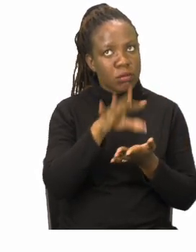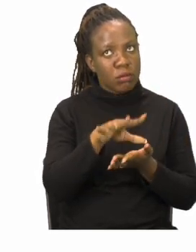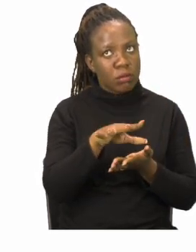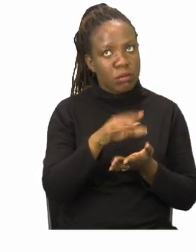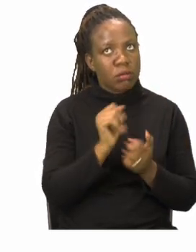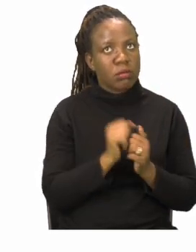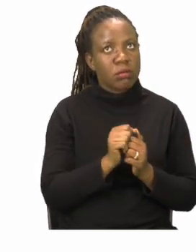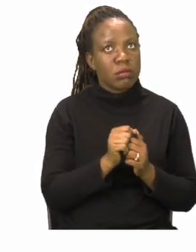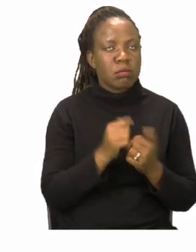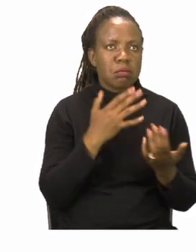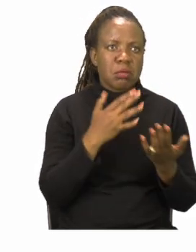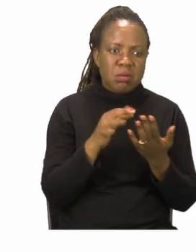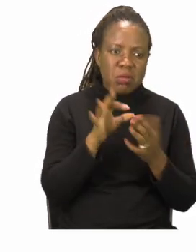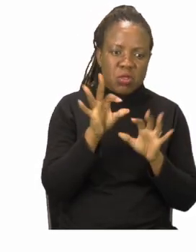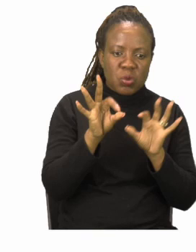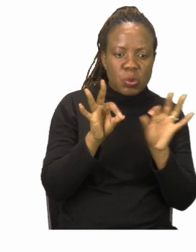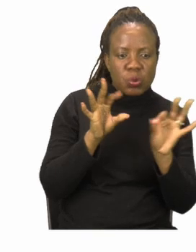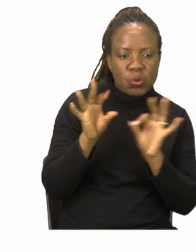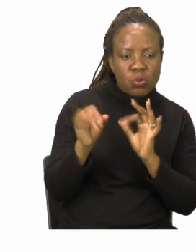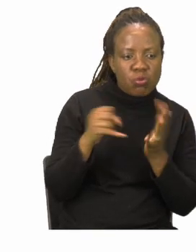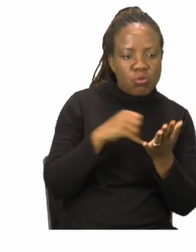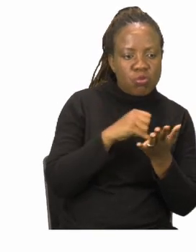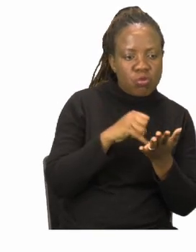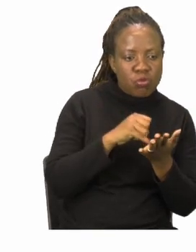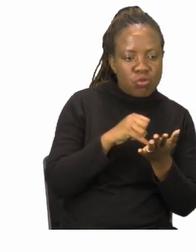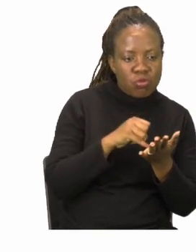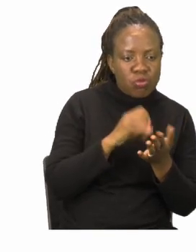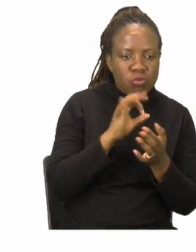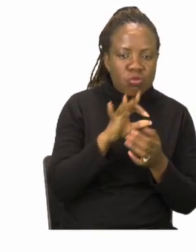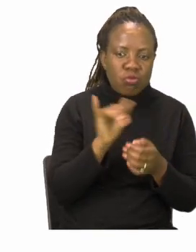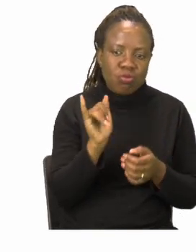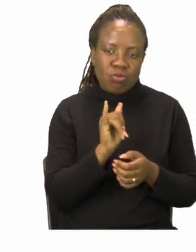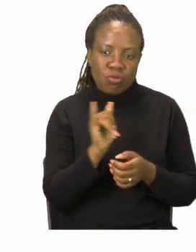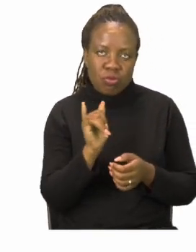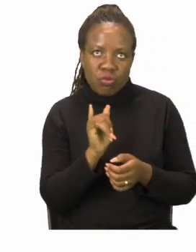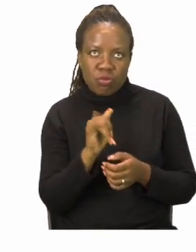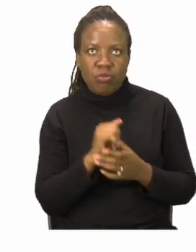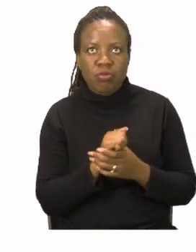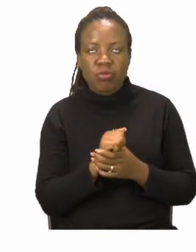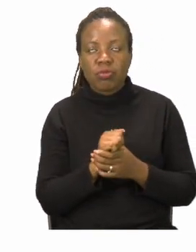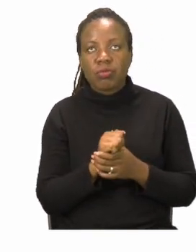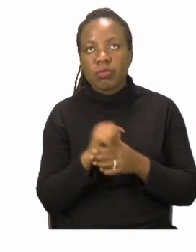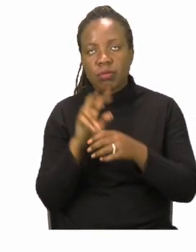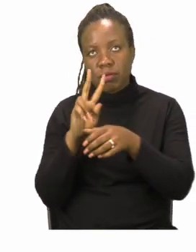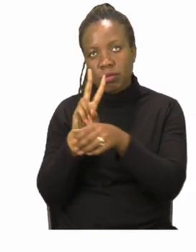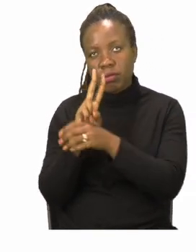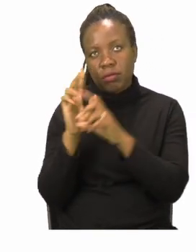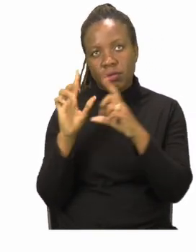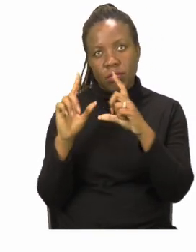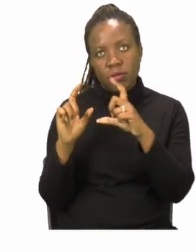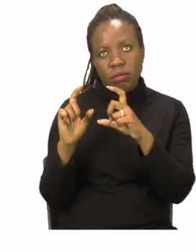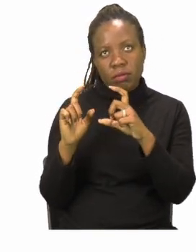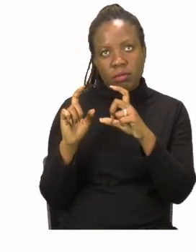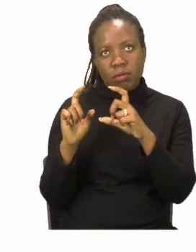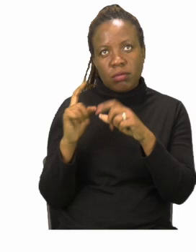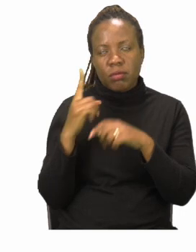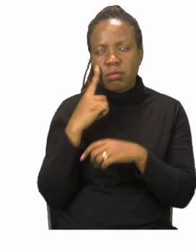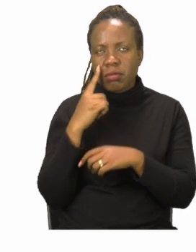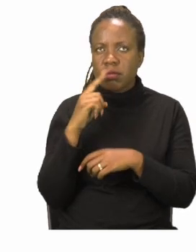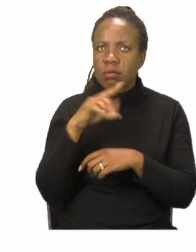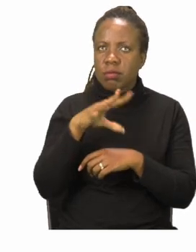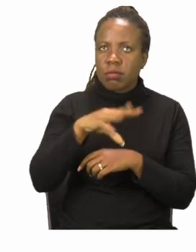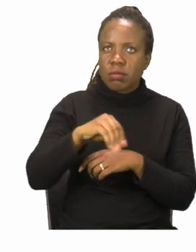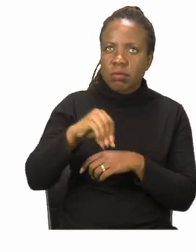choose the seeds that you want to plant. If you look at the second picture, you will see the